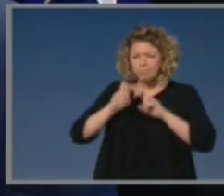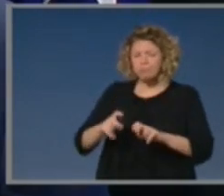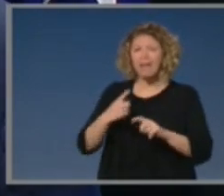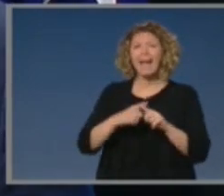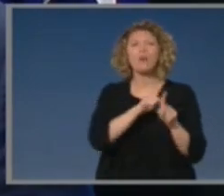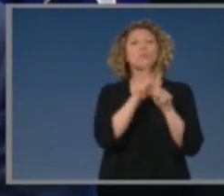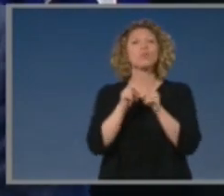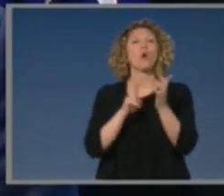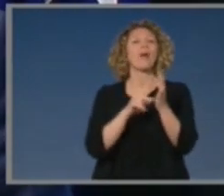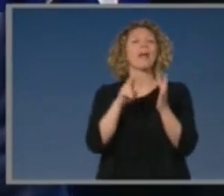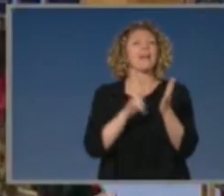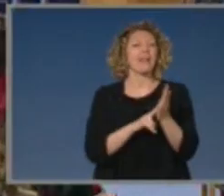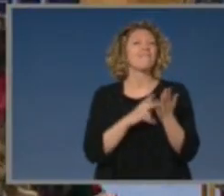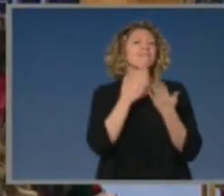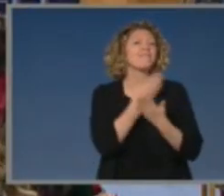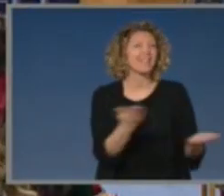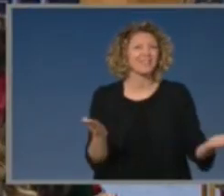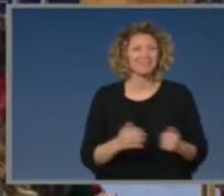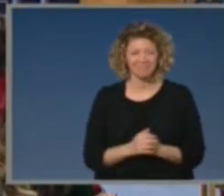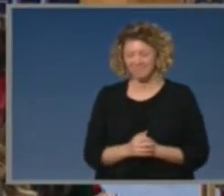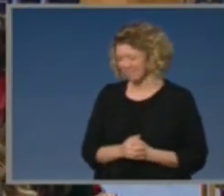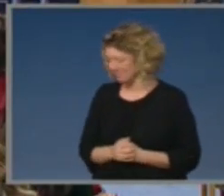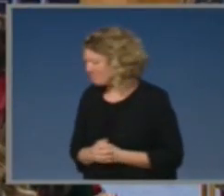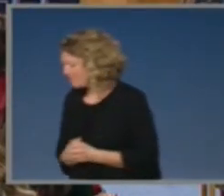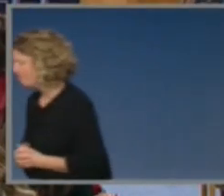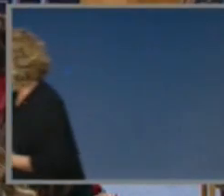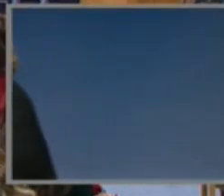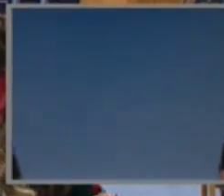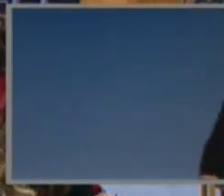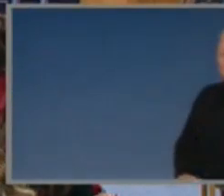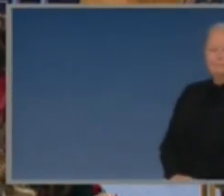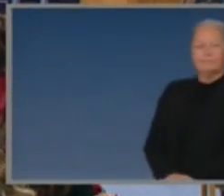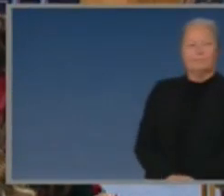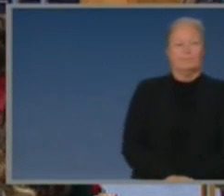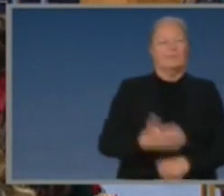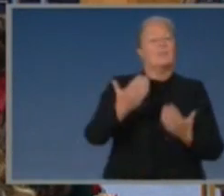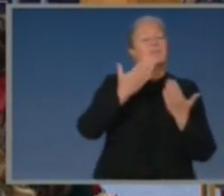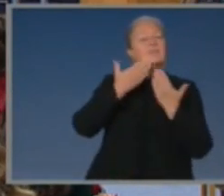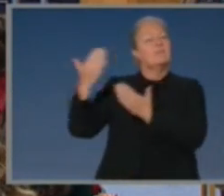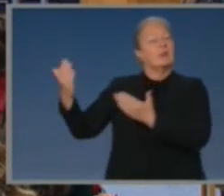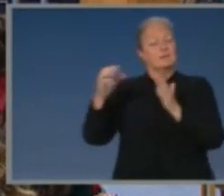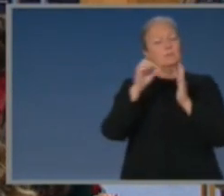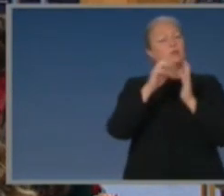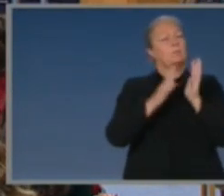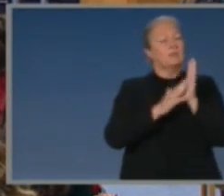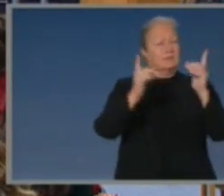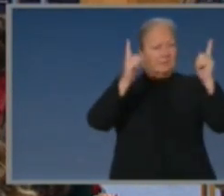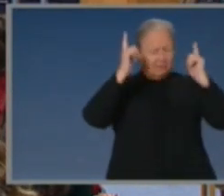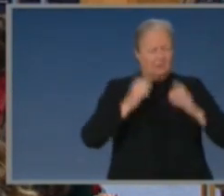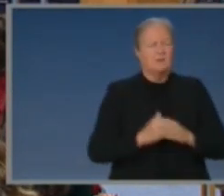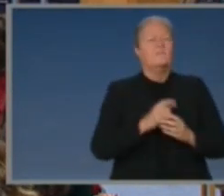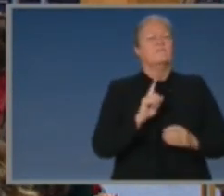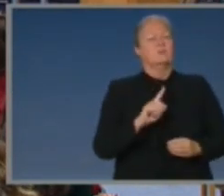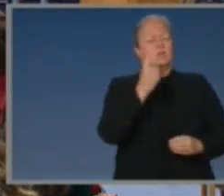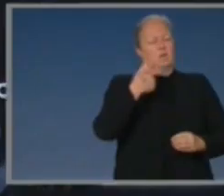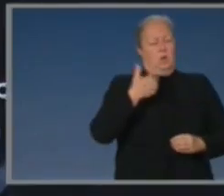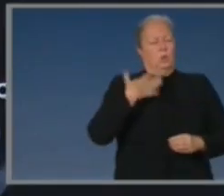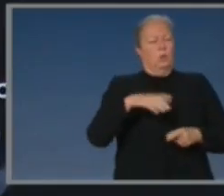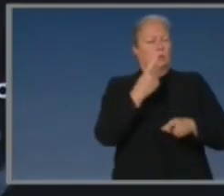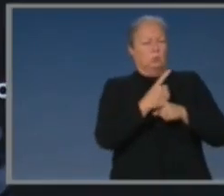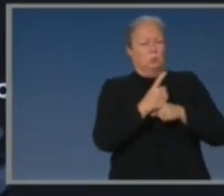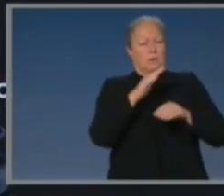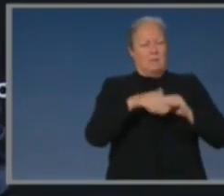Thank you very much. Thanks, PM. And maybe if I start with some of the complications around the health and safety landscape